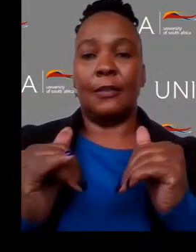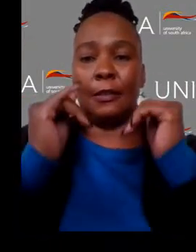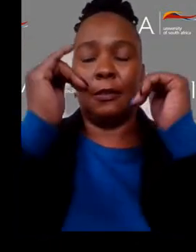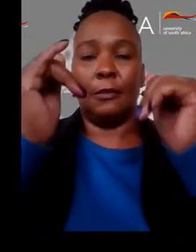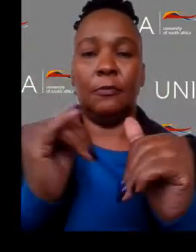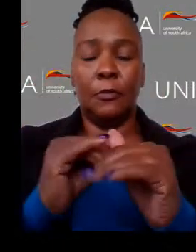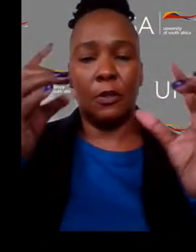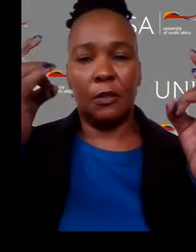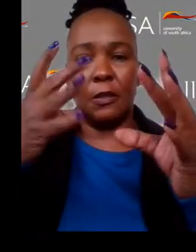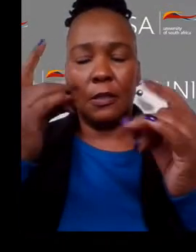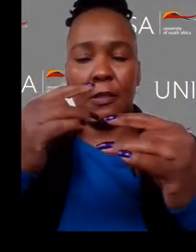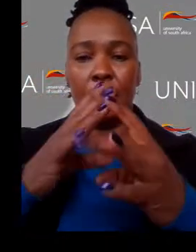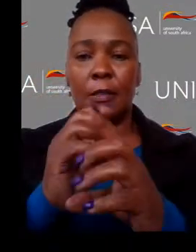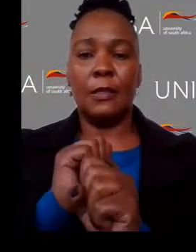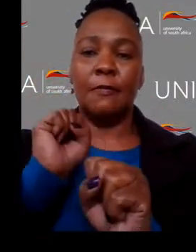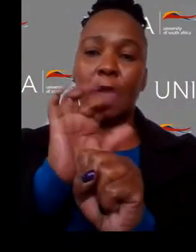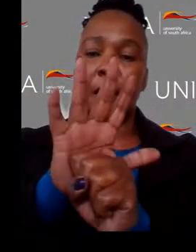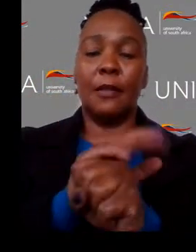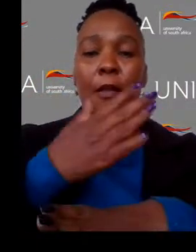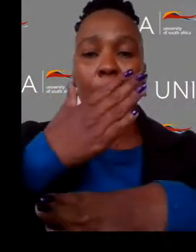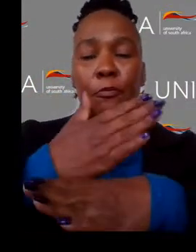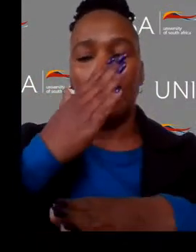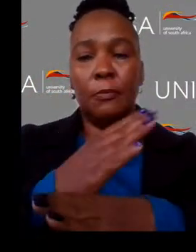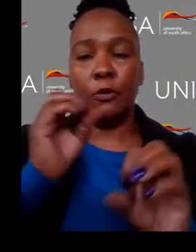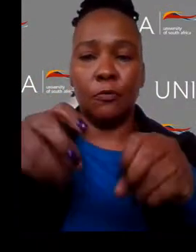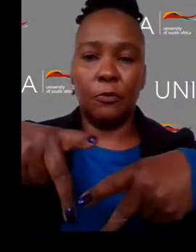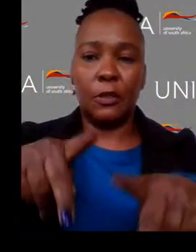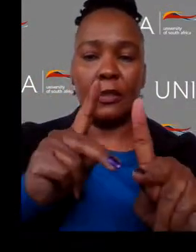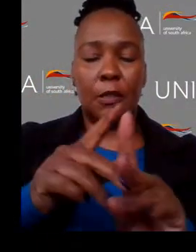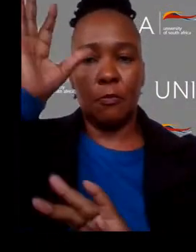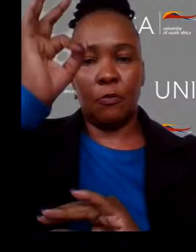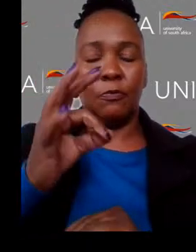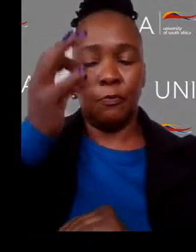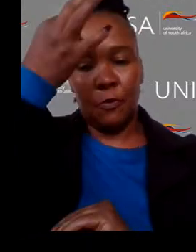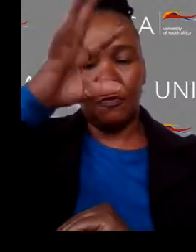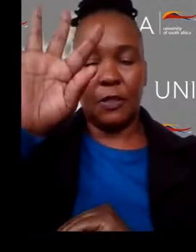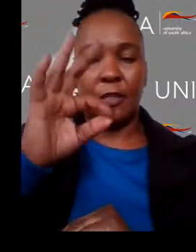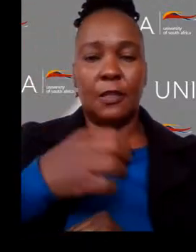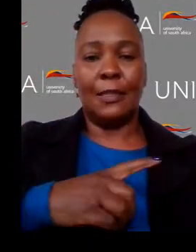employment opportunity and their professional integrity.